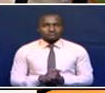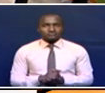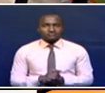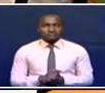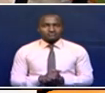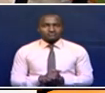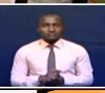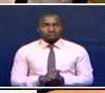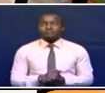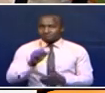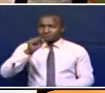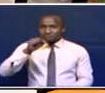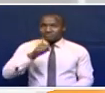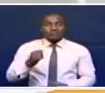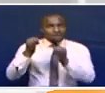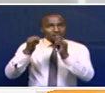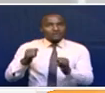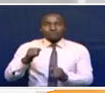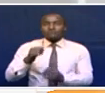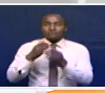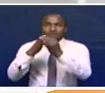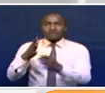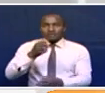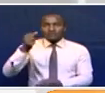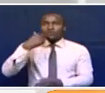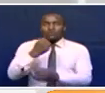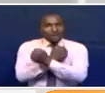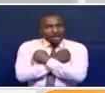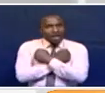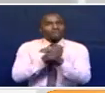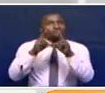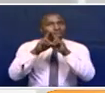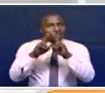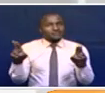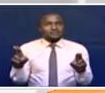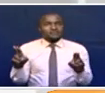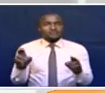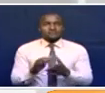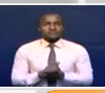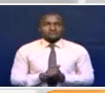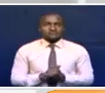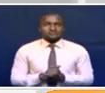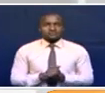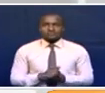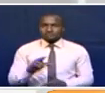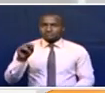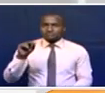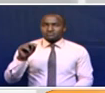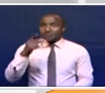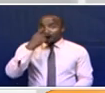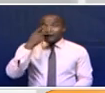Yeah. Yes, we need a new leader, a peace-loving, uniting factor. And last one, Jeff,